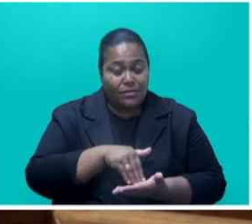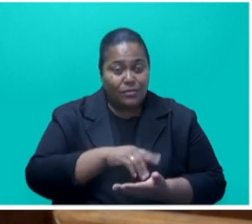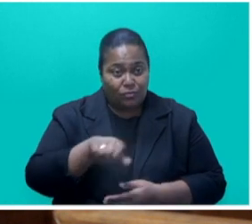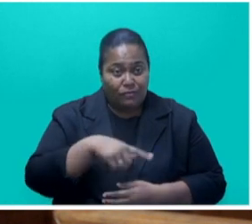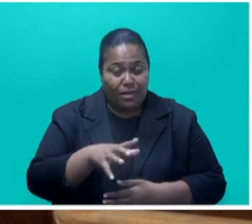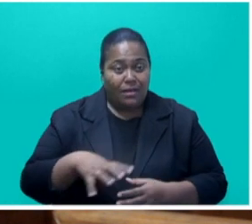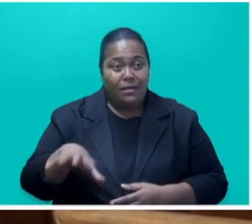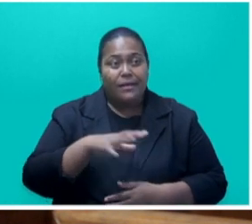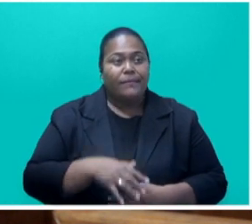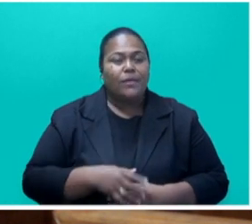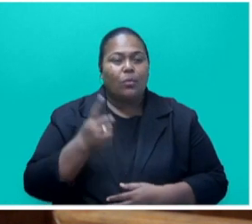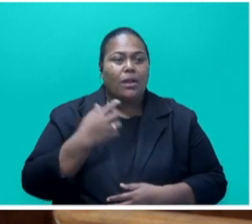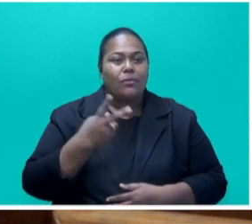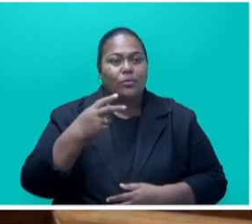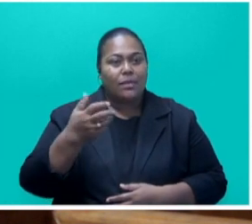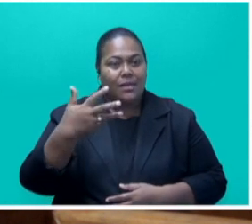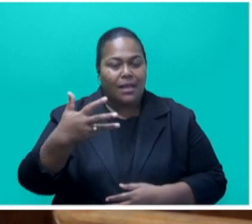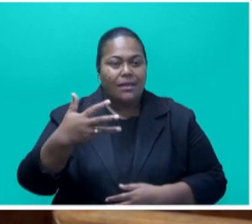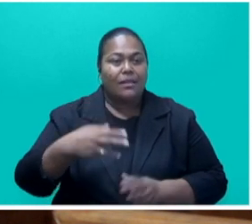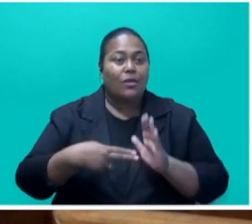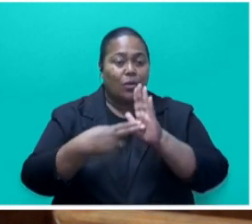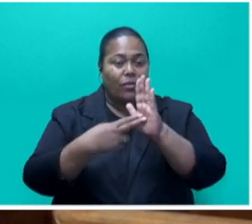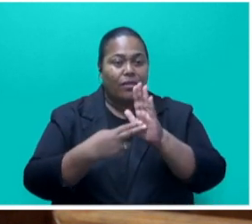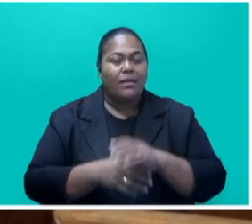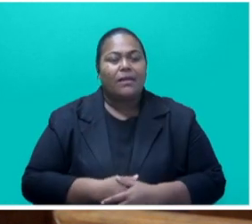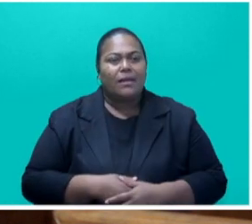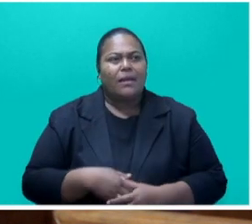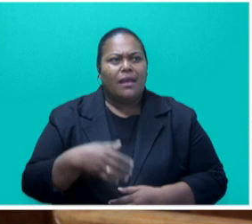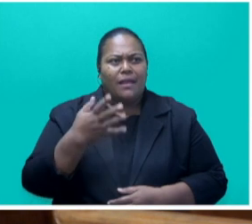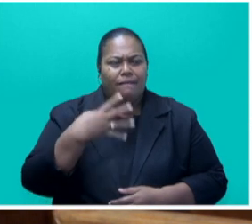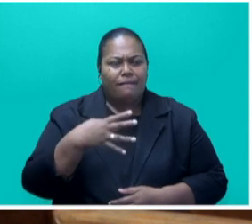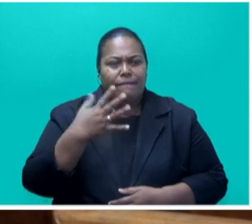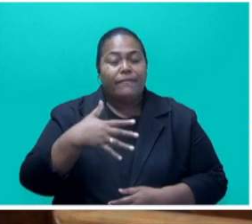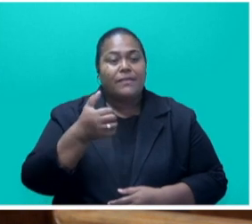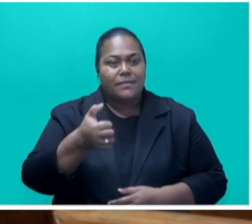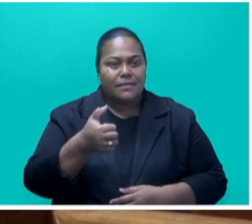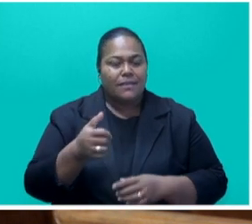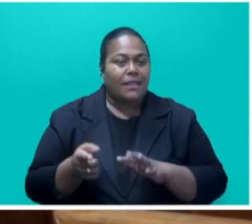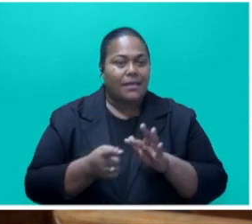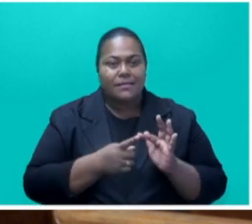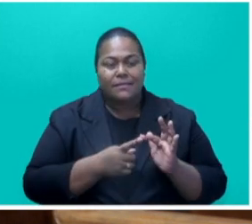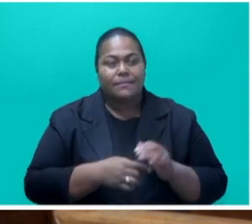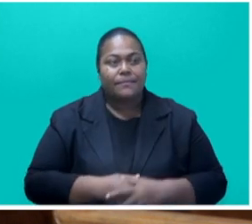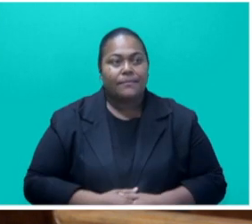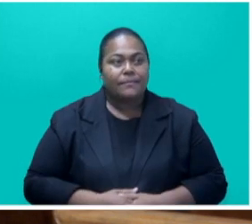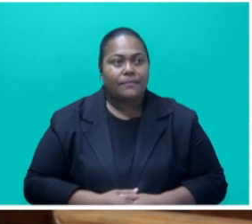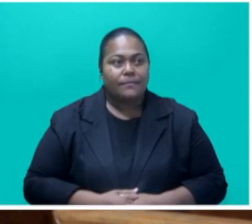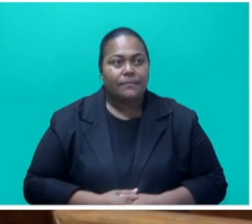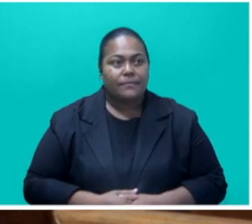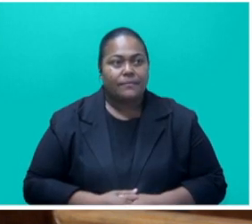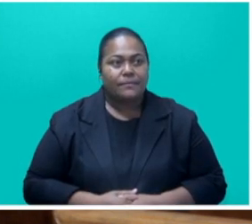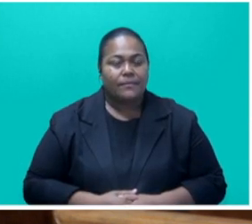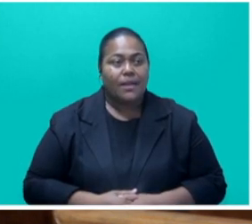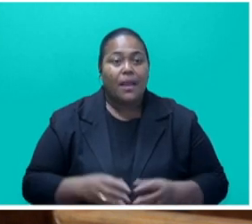129 in the Northern Division, and 56 in the Eastern Division. In summary, sir, the cooperatives in